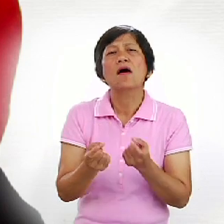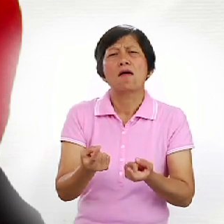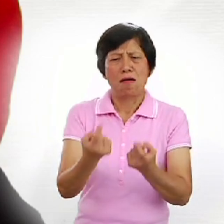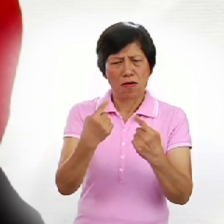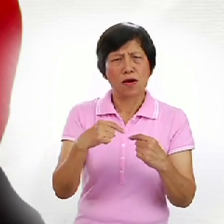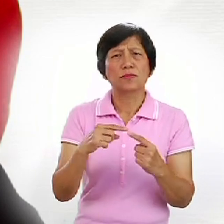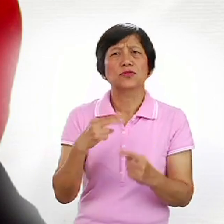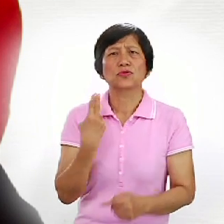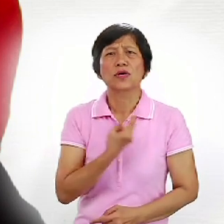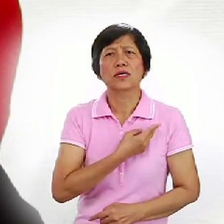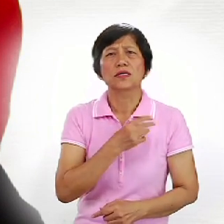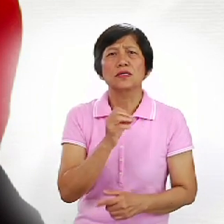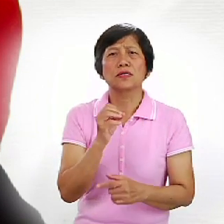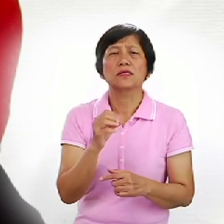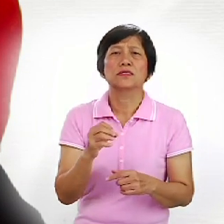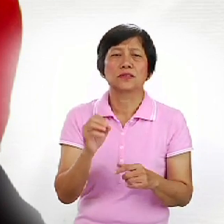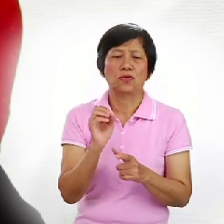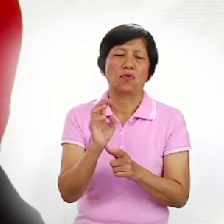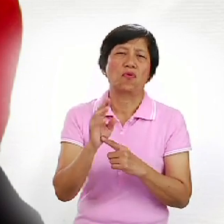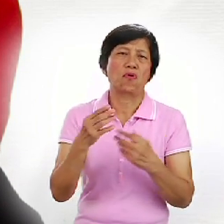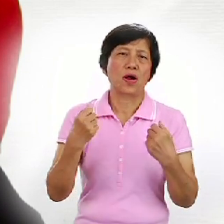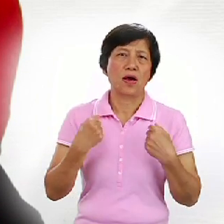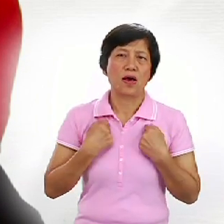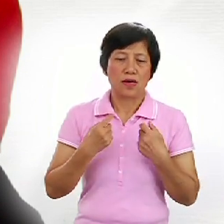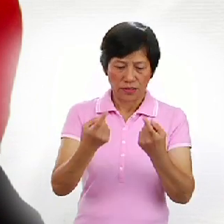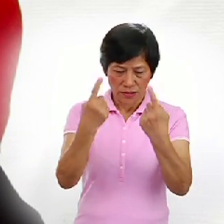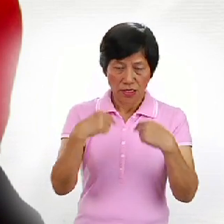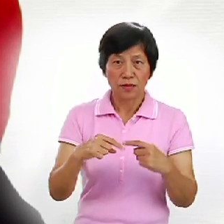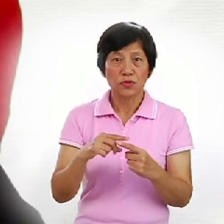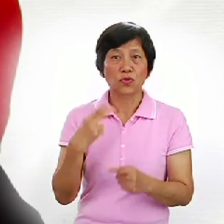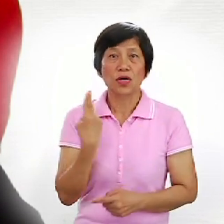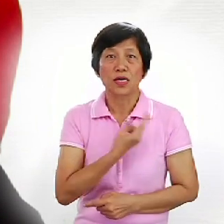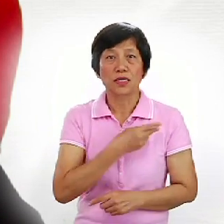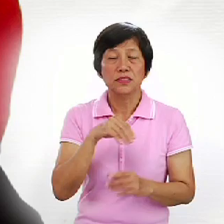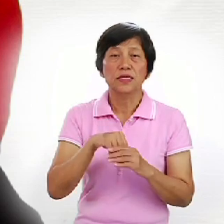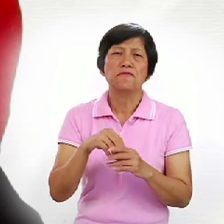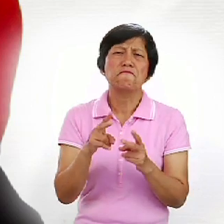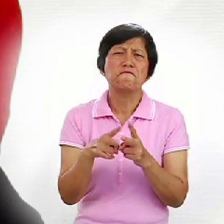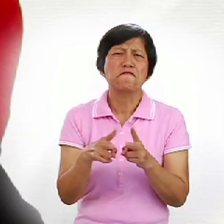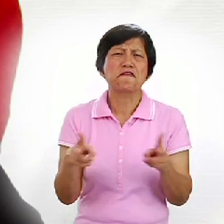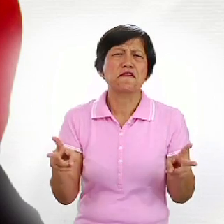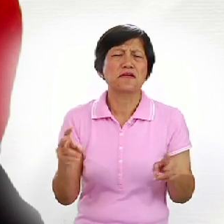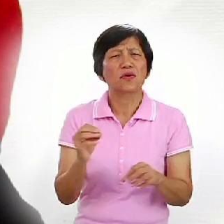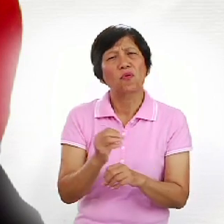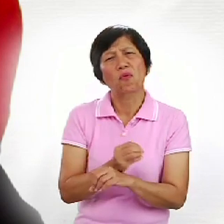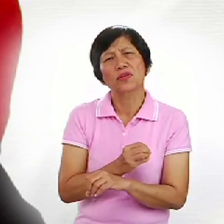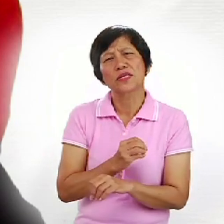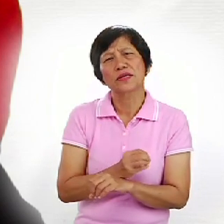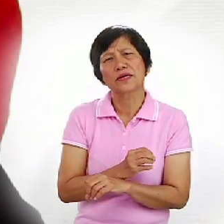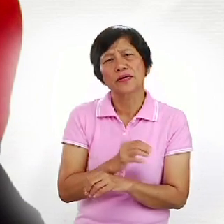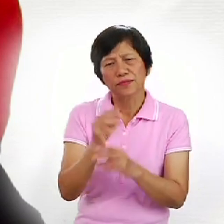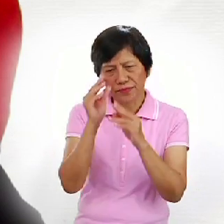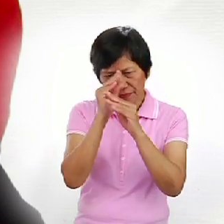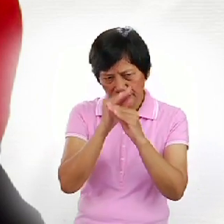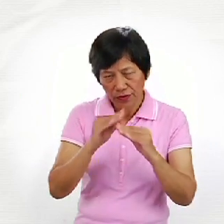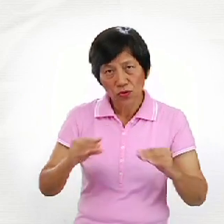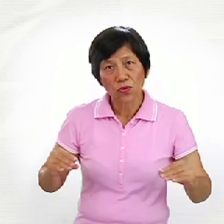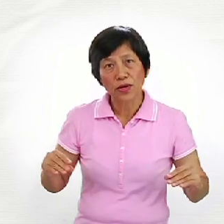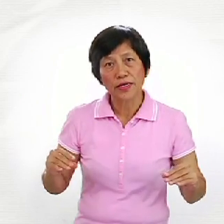comes to us or has come to us in very ordinary, quiet